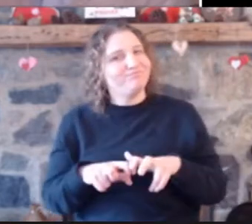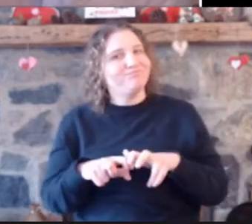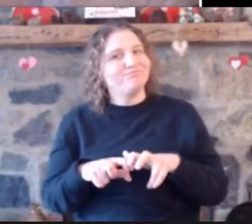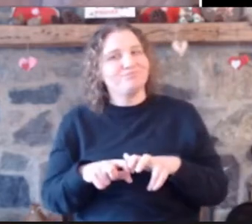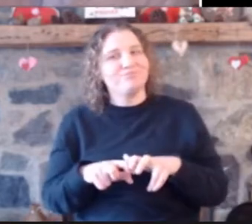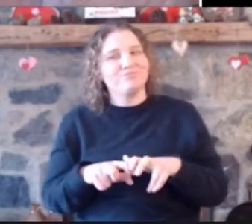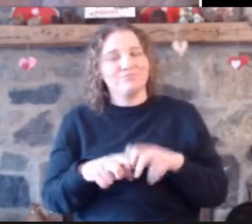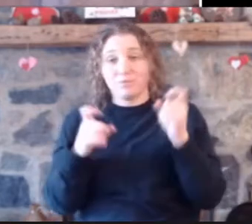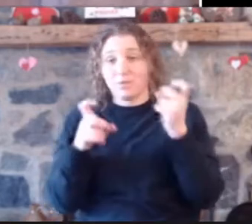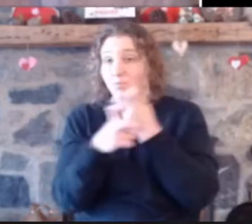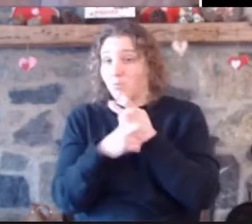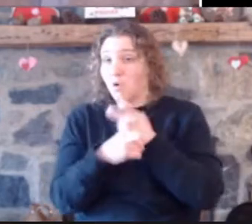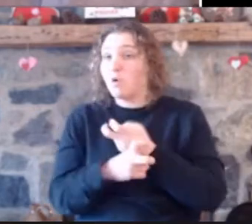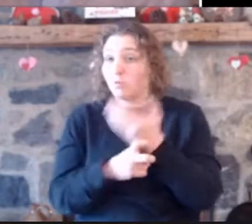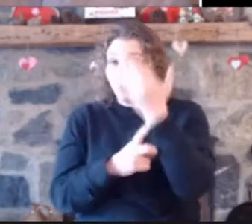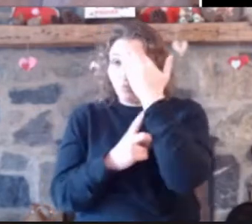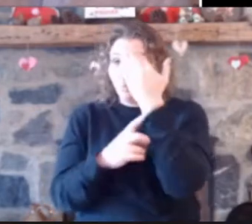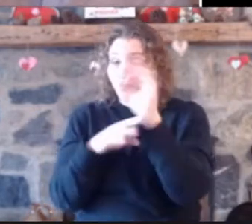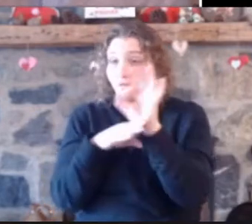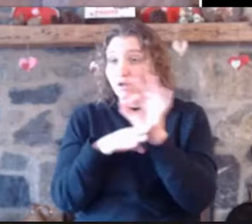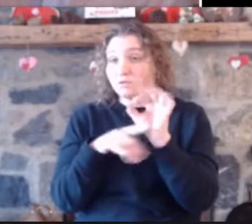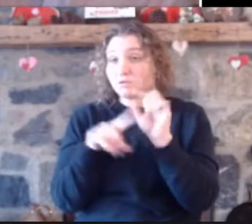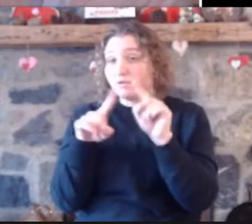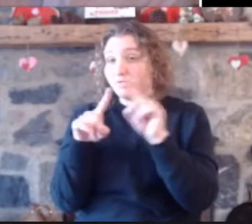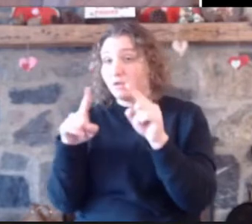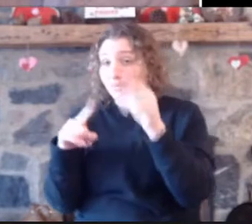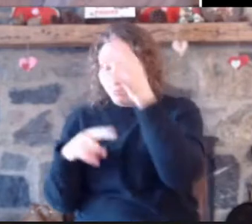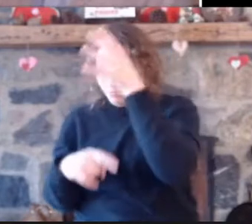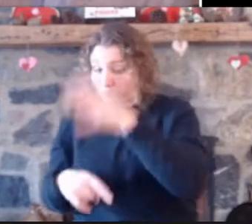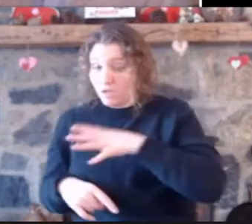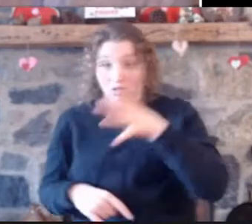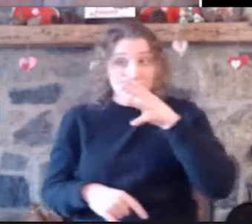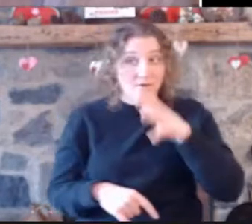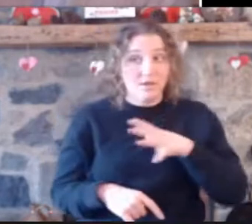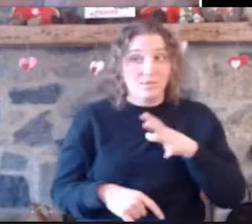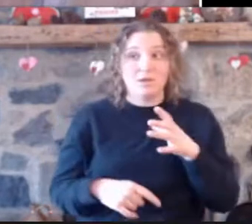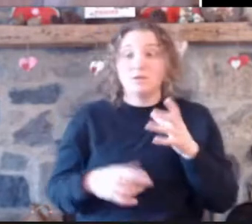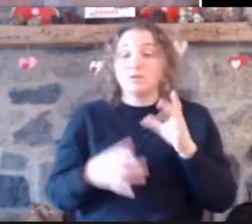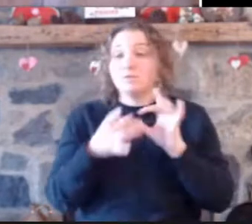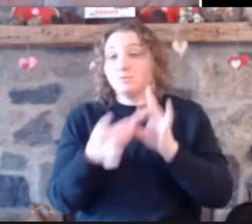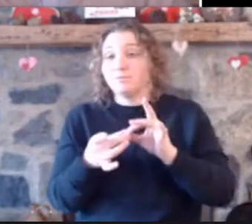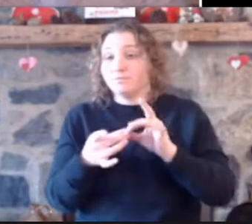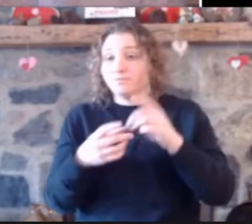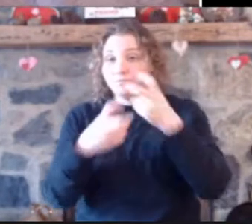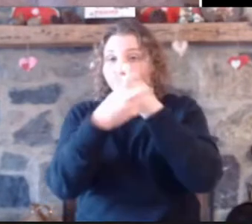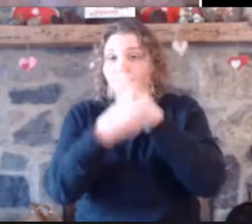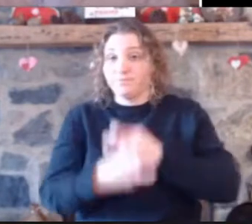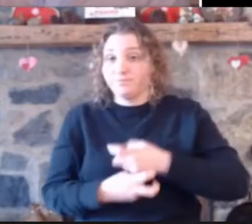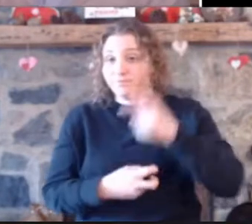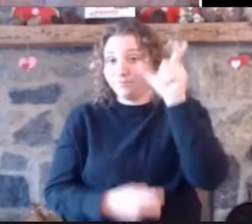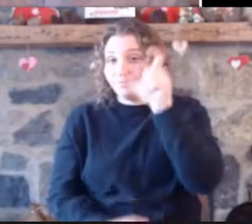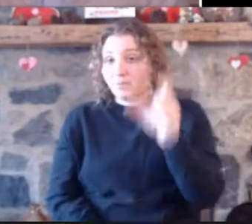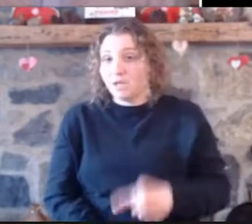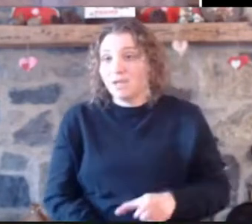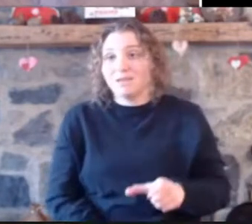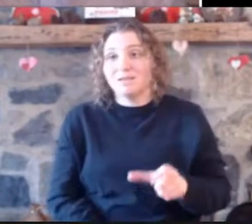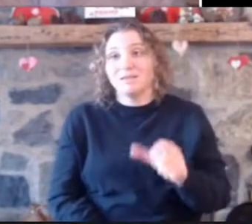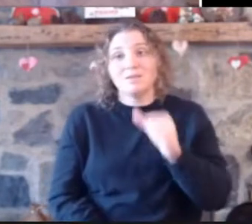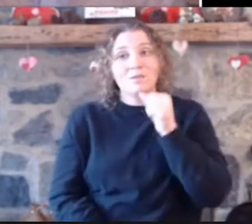little bones have a known function. They differ in males and females. They are not attached to the vertebral column, and without them, you don't get whale